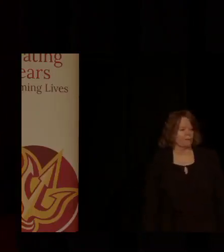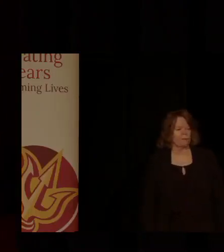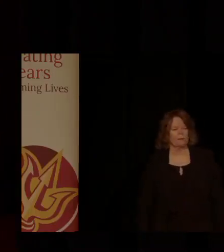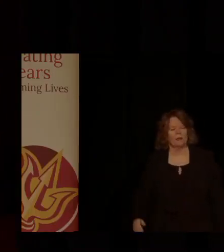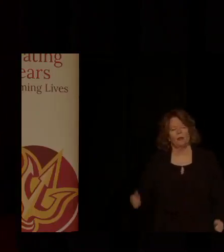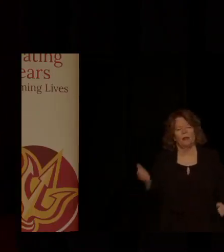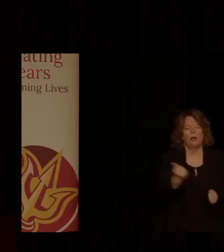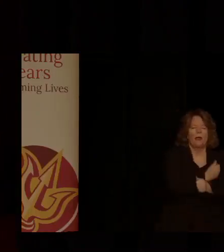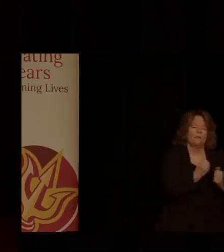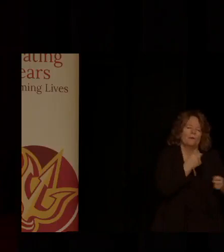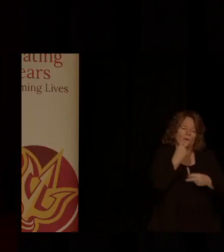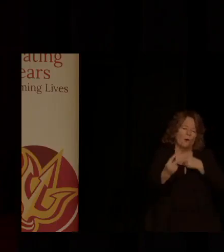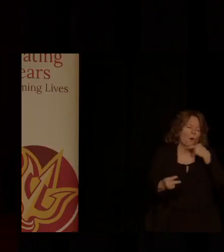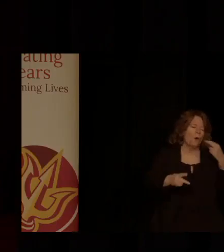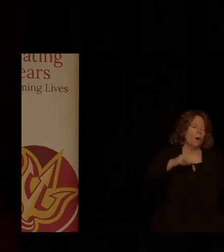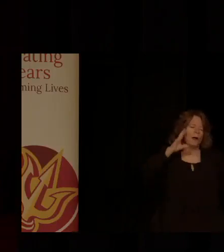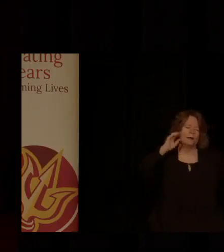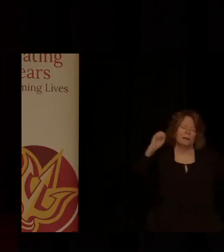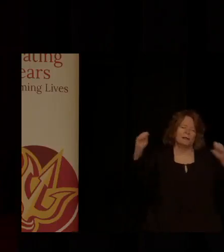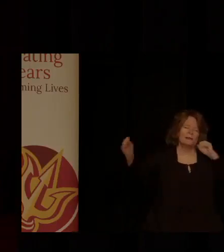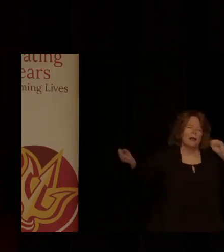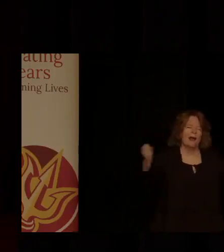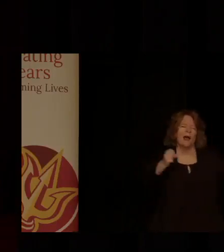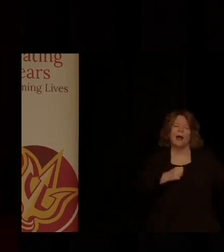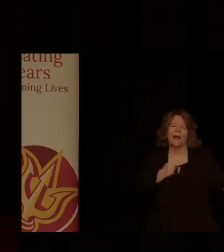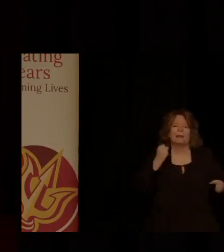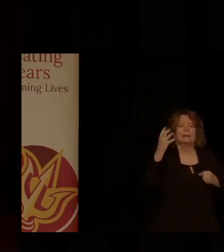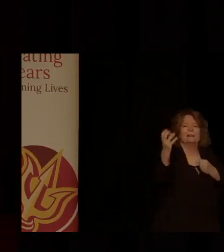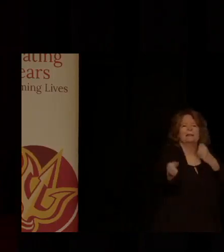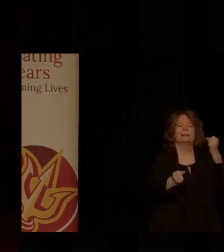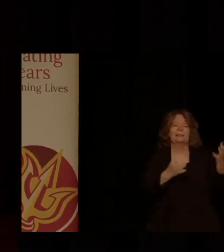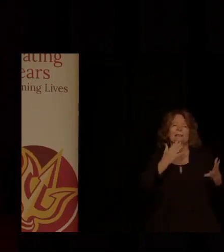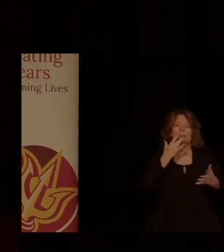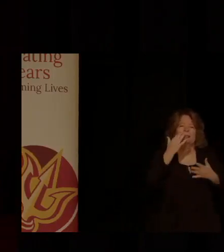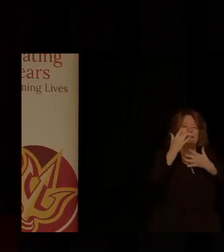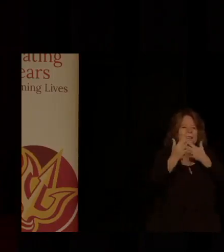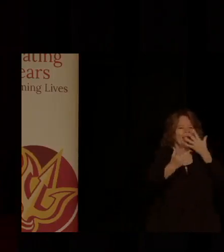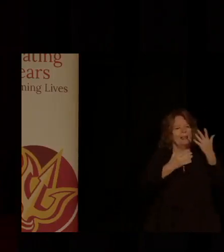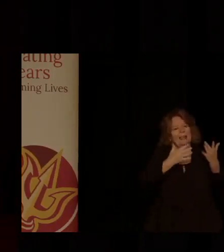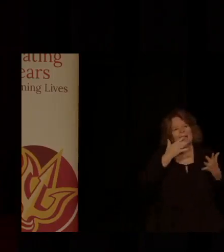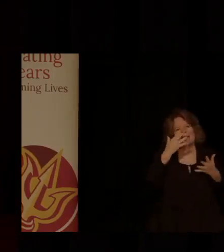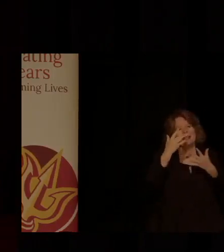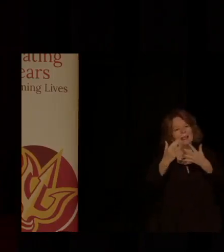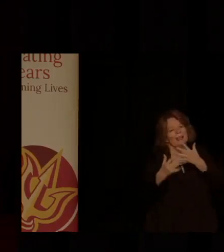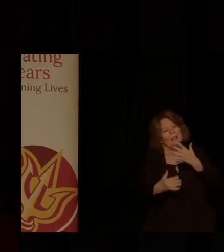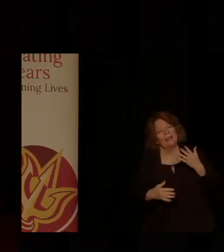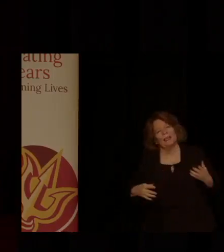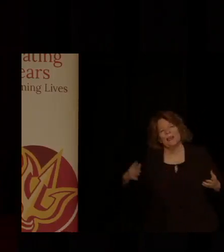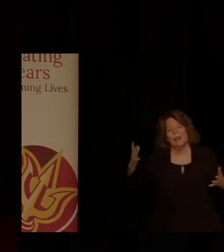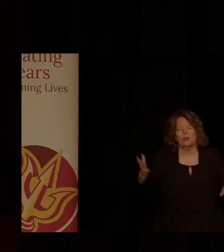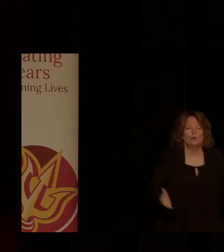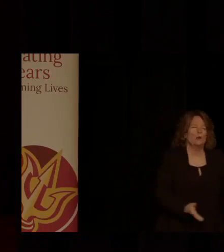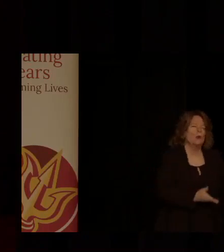Lift every voice and sing till earth and